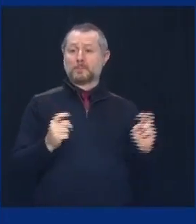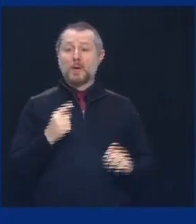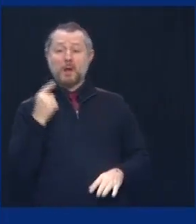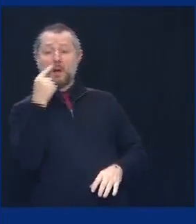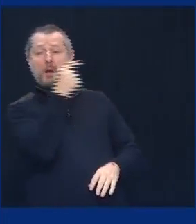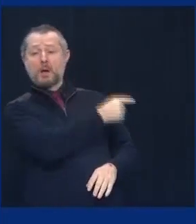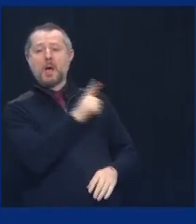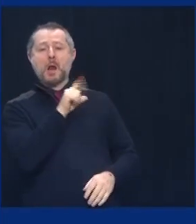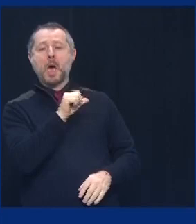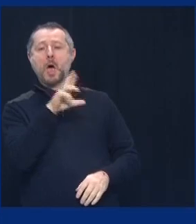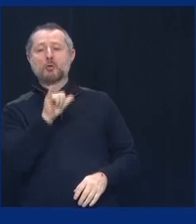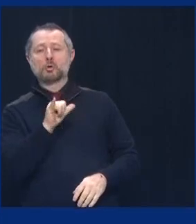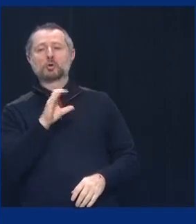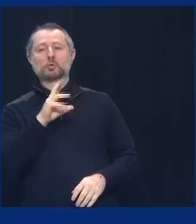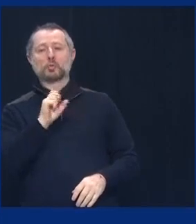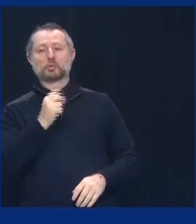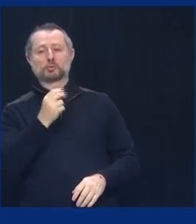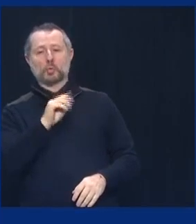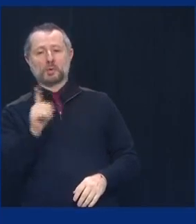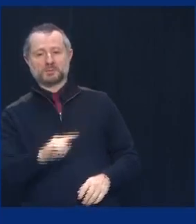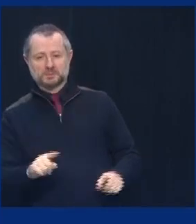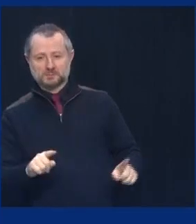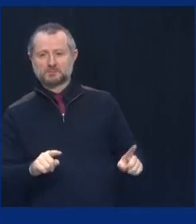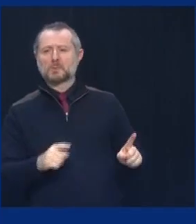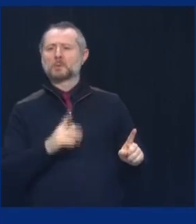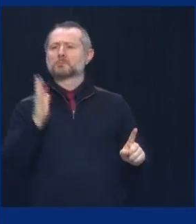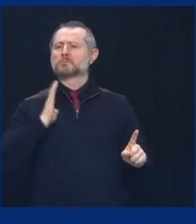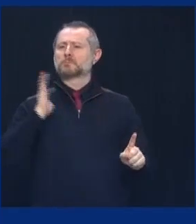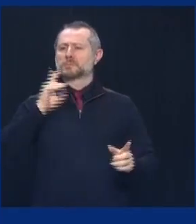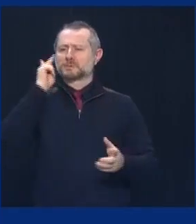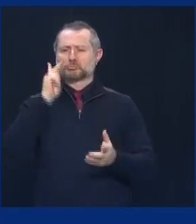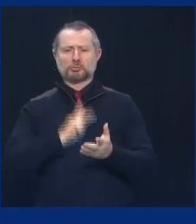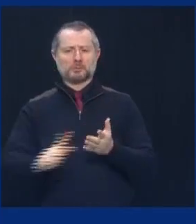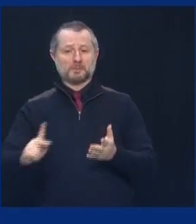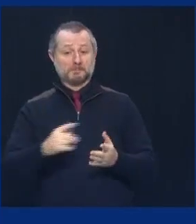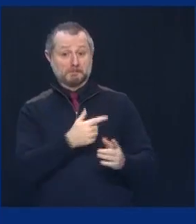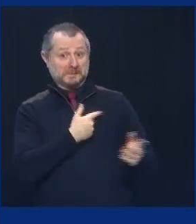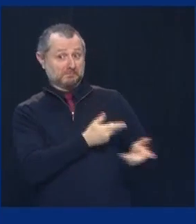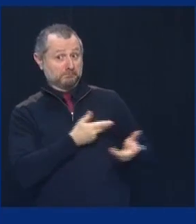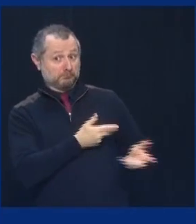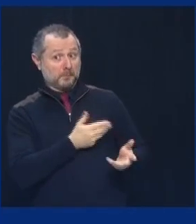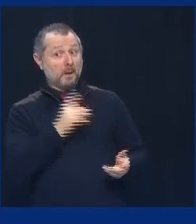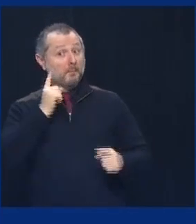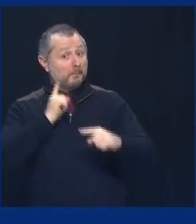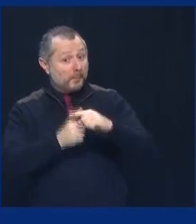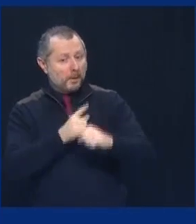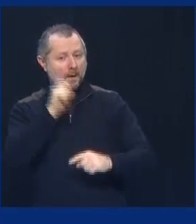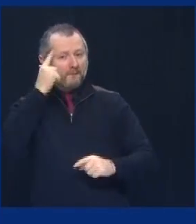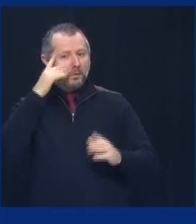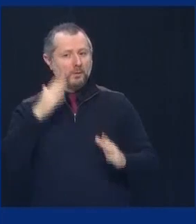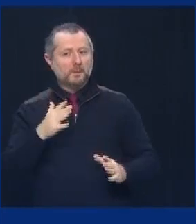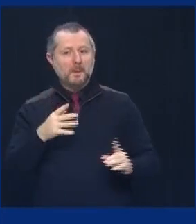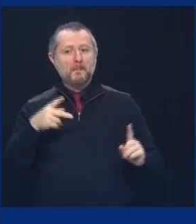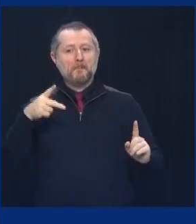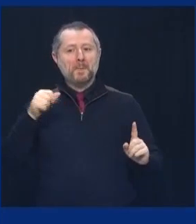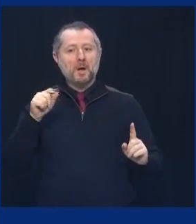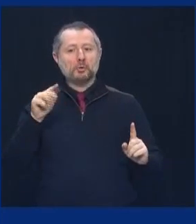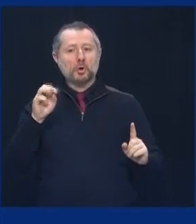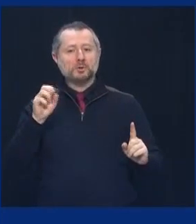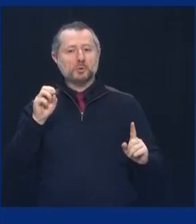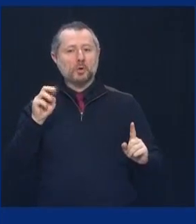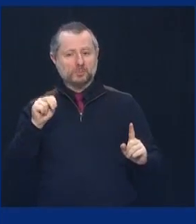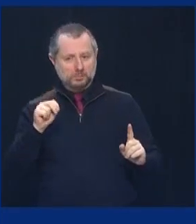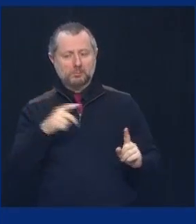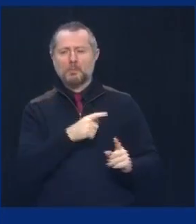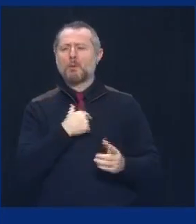Schwartz, former secretary to me, former secretary to Governor Patterson, and he's come back and he's helping us with the